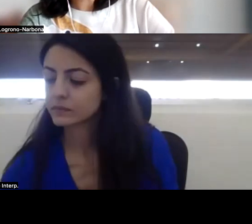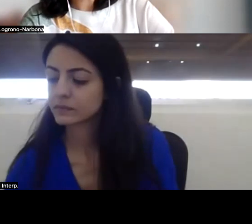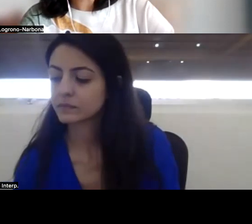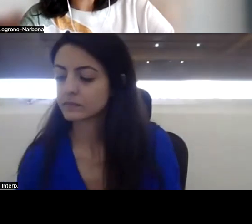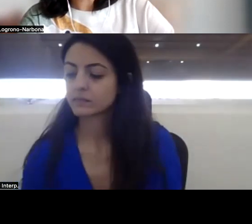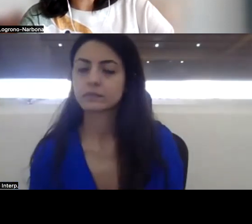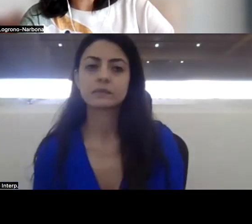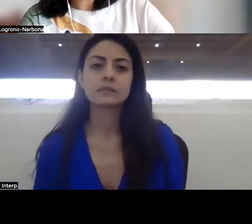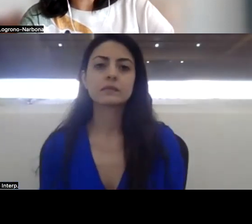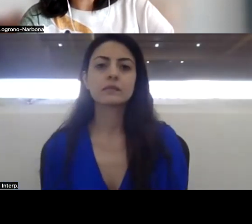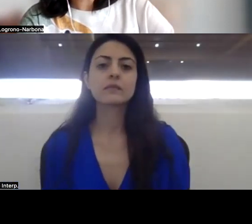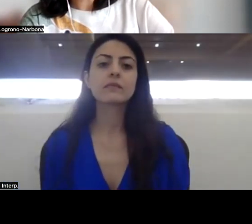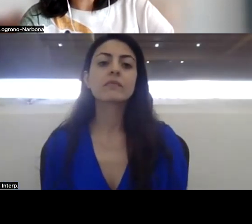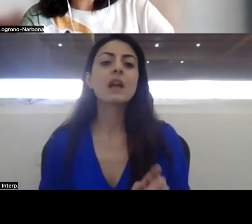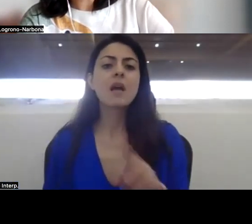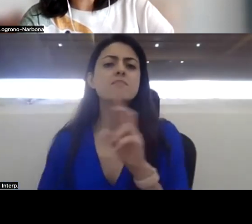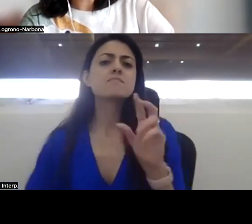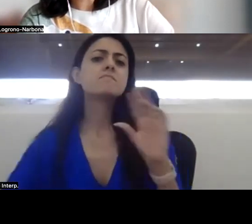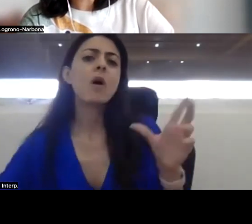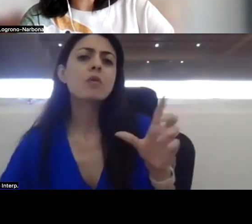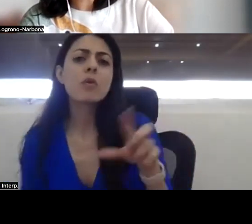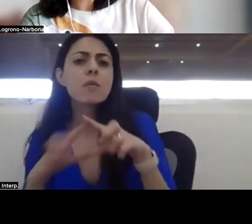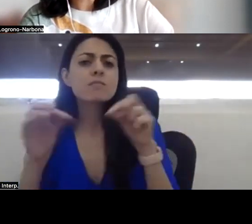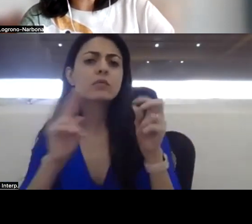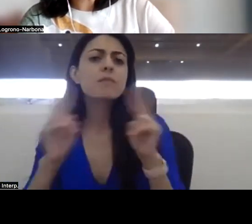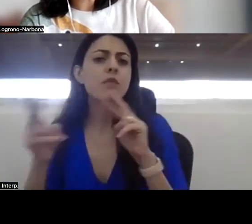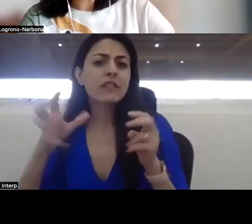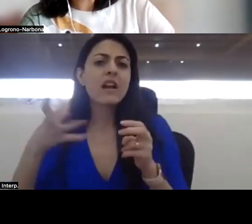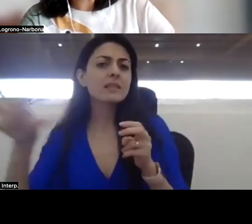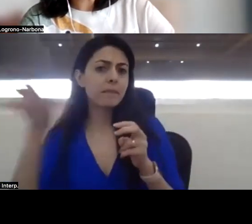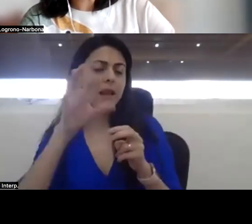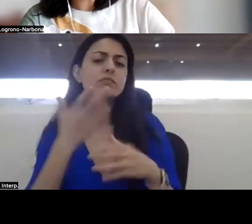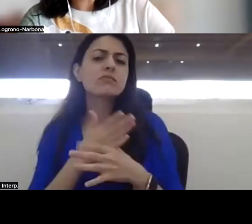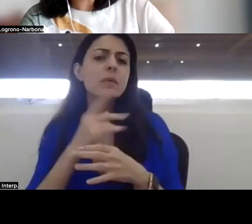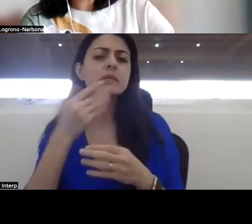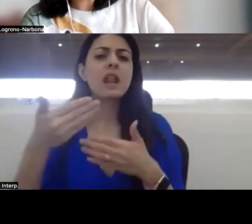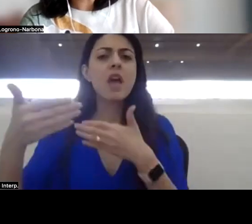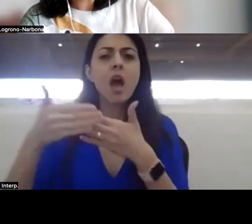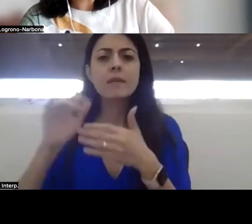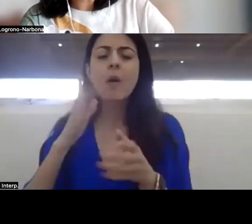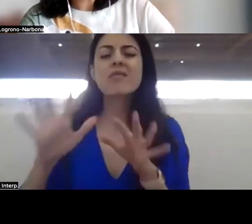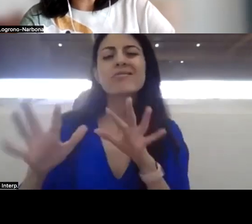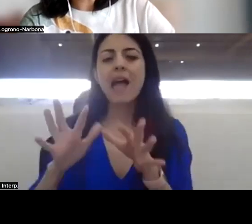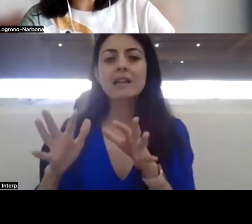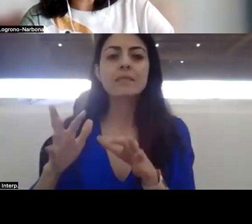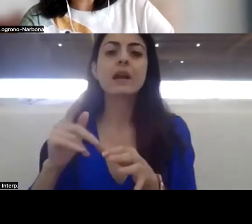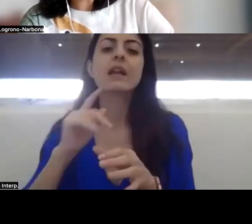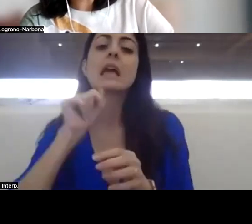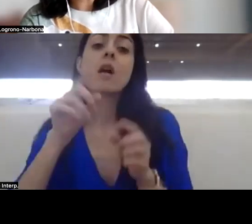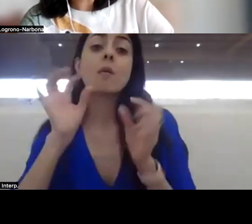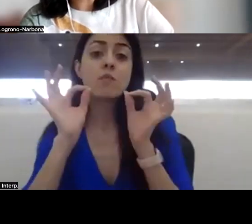think many of these policies have been developed at a national level. The capacity of governments to